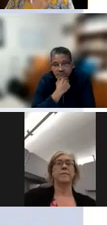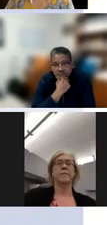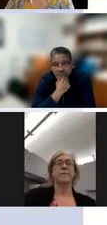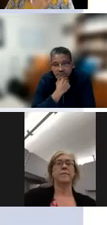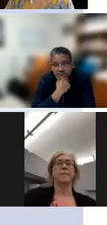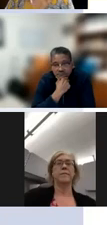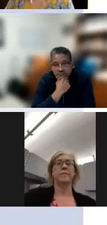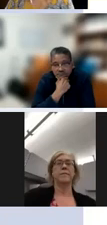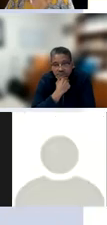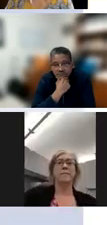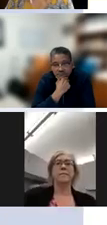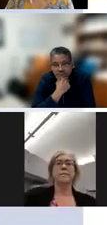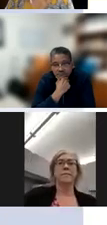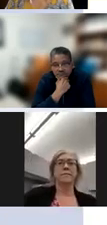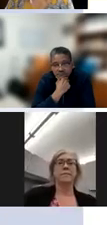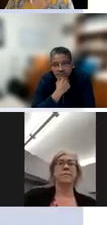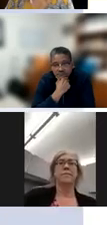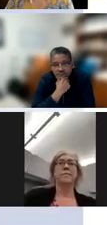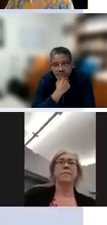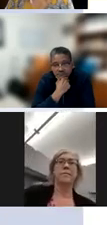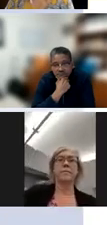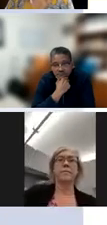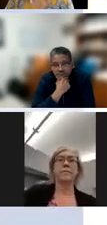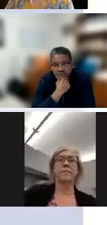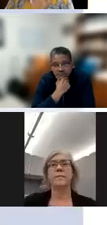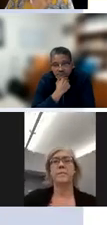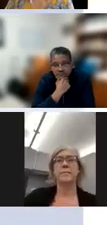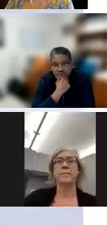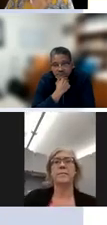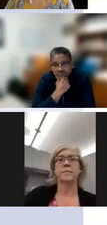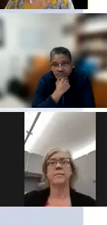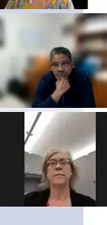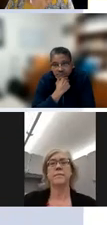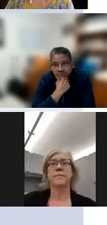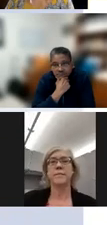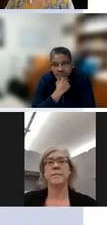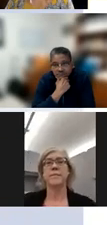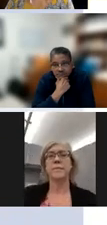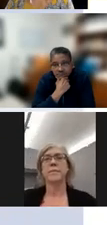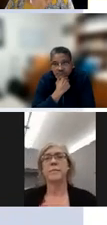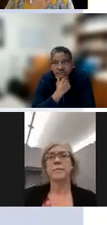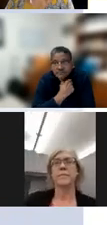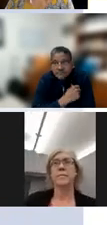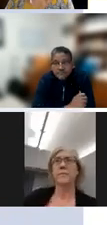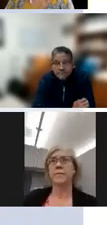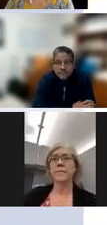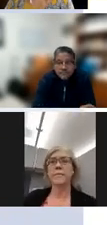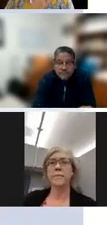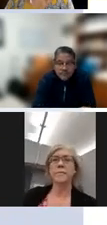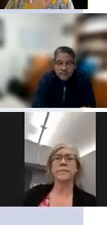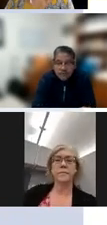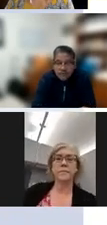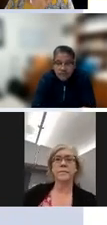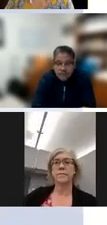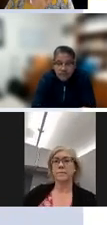that, our speakers are gonna be answering questions in the chat. So feel free to post any questions that you have, but